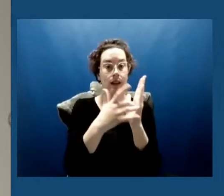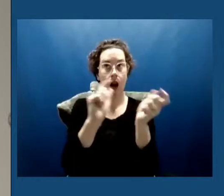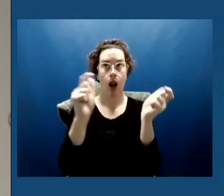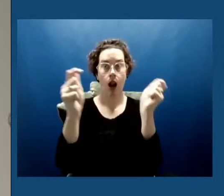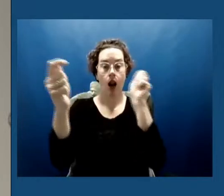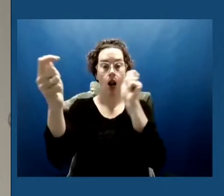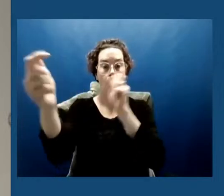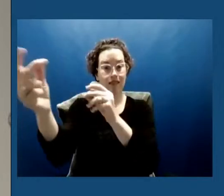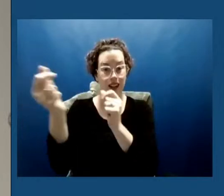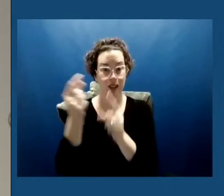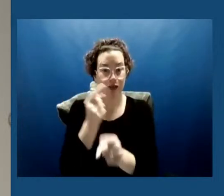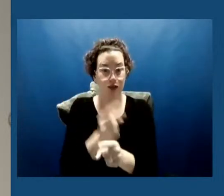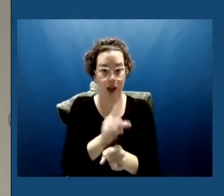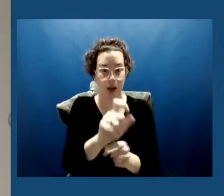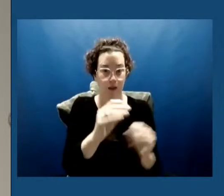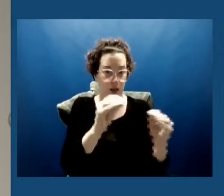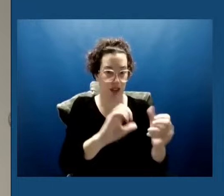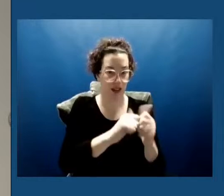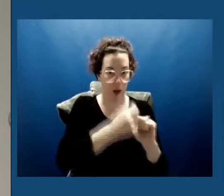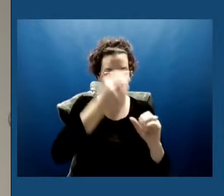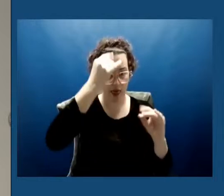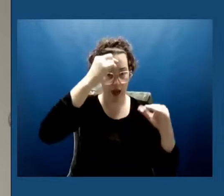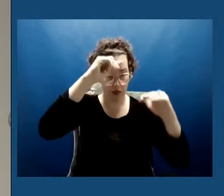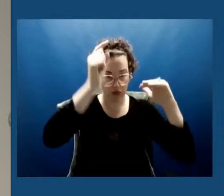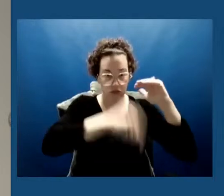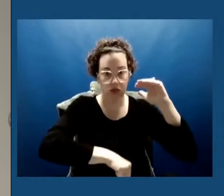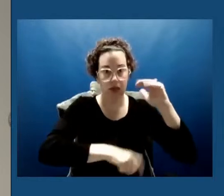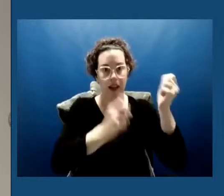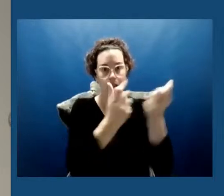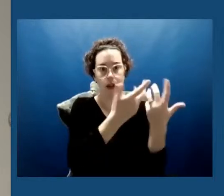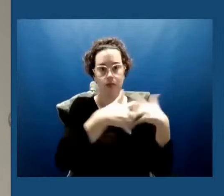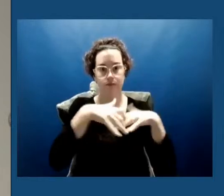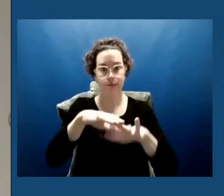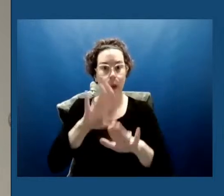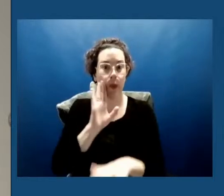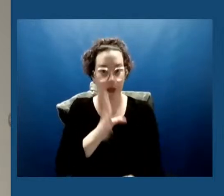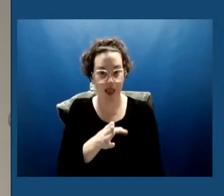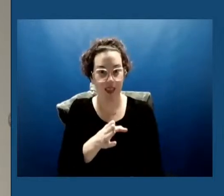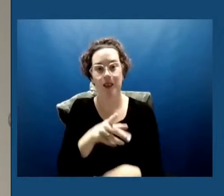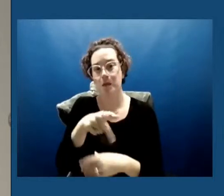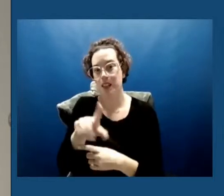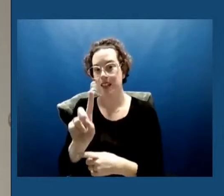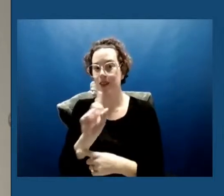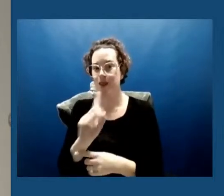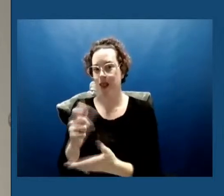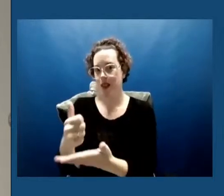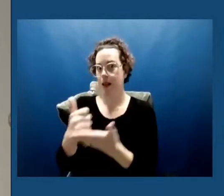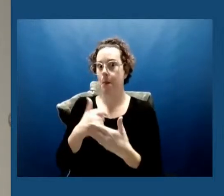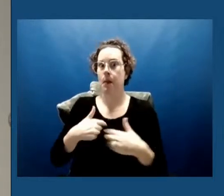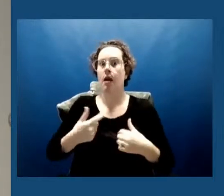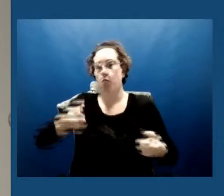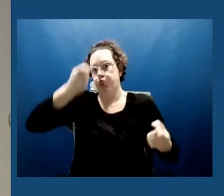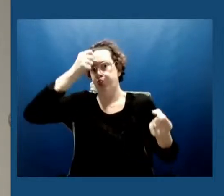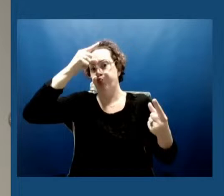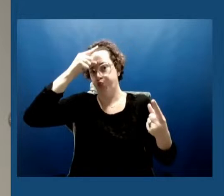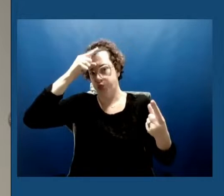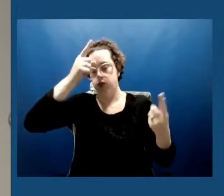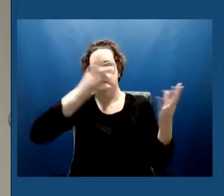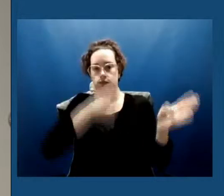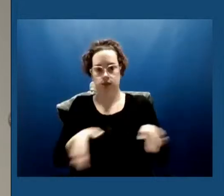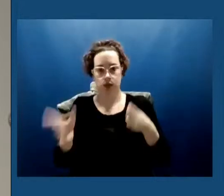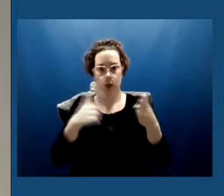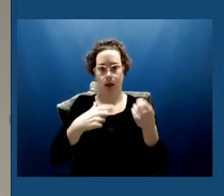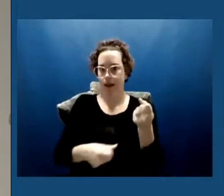exponential rate. Teach them how to think. Everything else is going to fall into place. And the PD really helped me kind of put that together. So I would